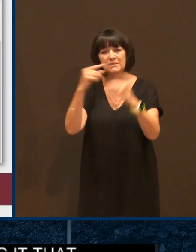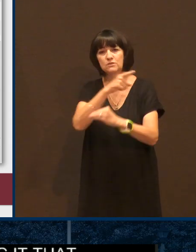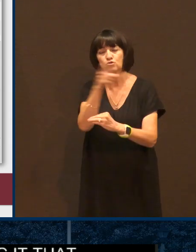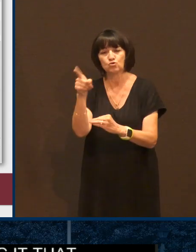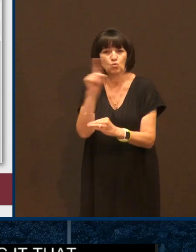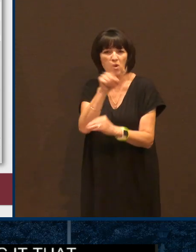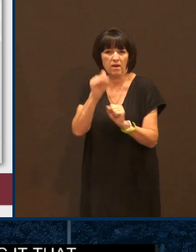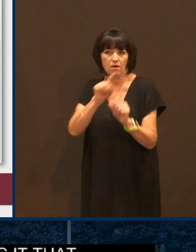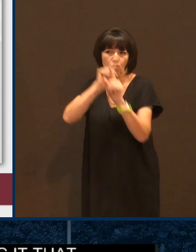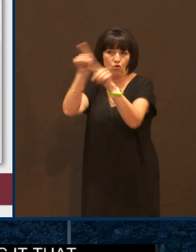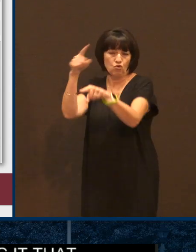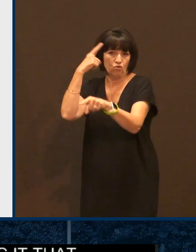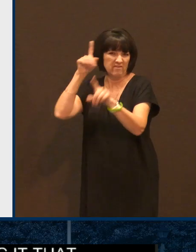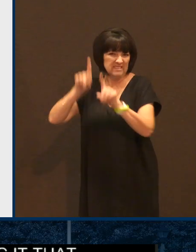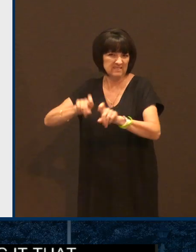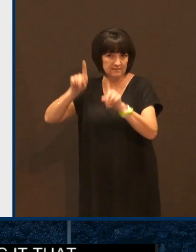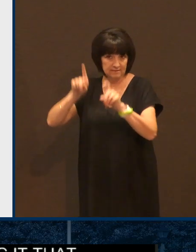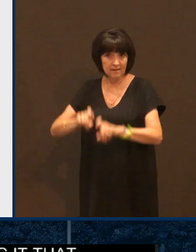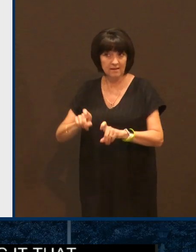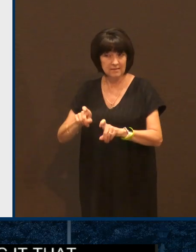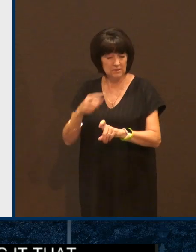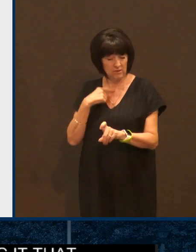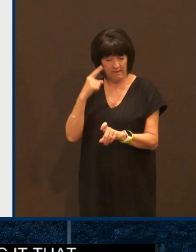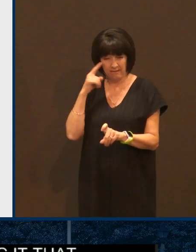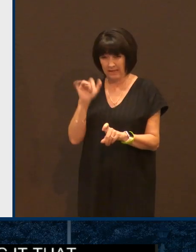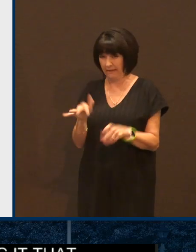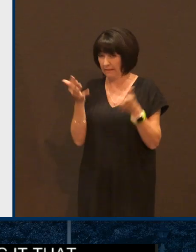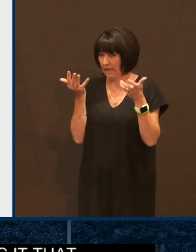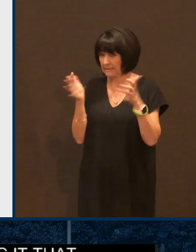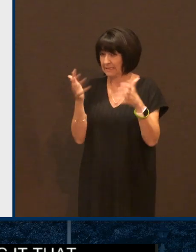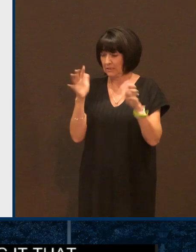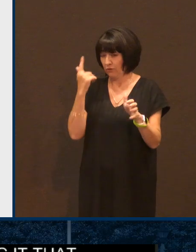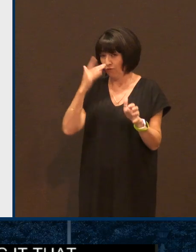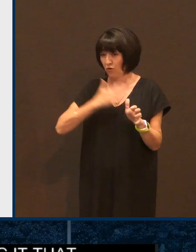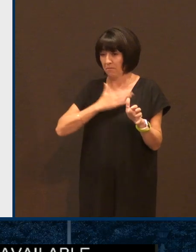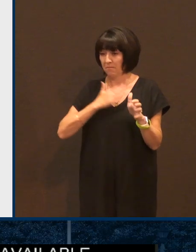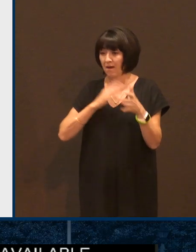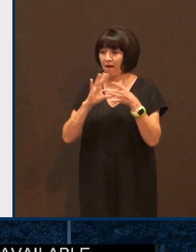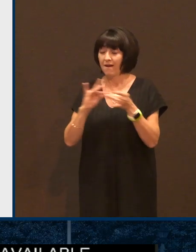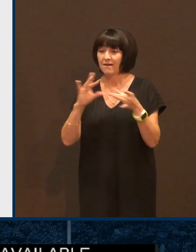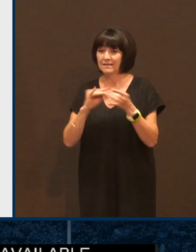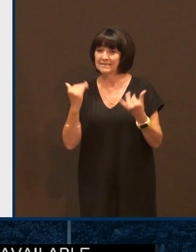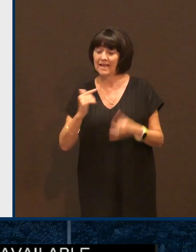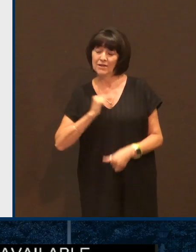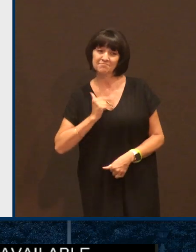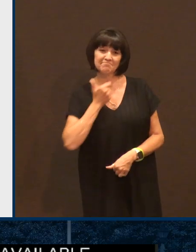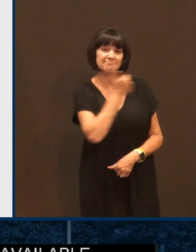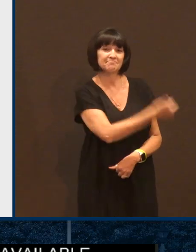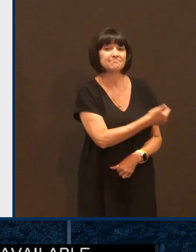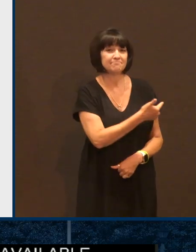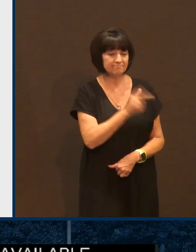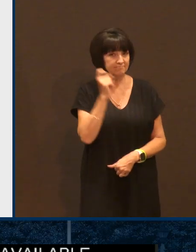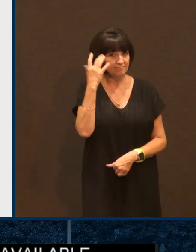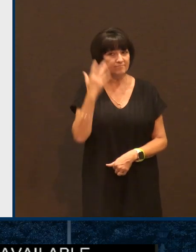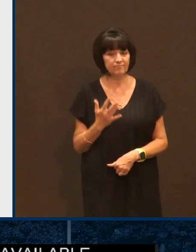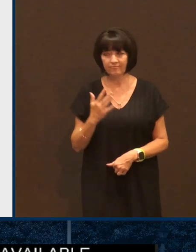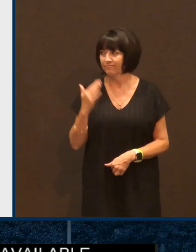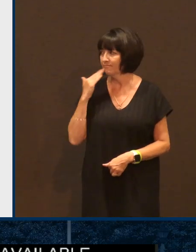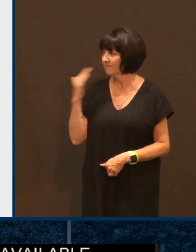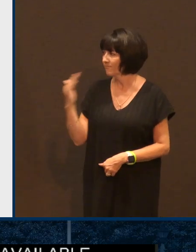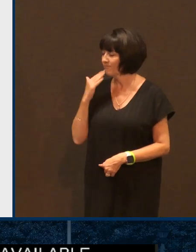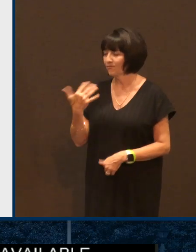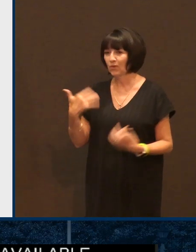I think that is it for me. I'm going to hand it back to the governor. Thank you, Dr. Rattay. Really some exciting